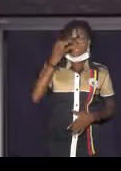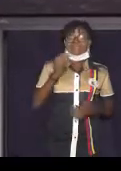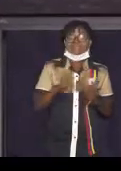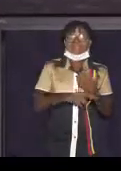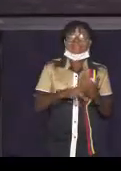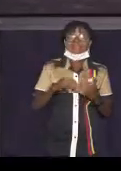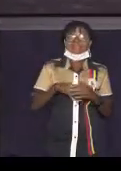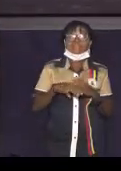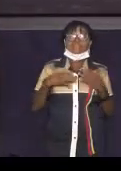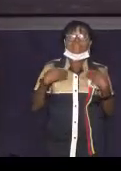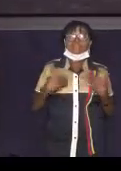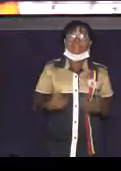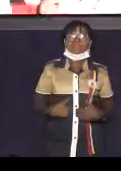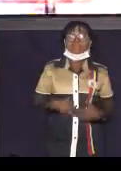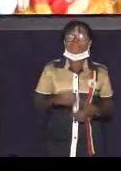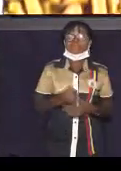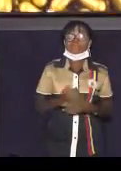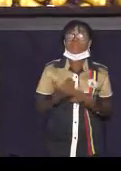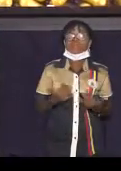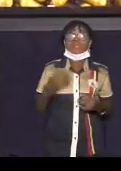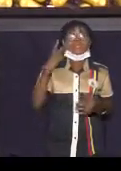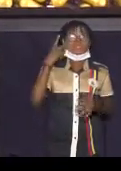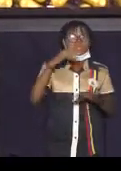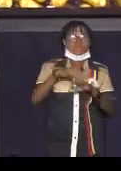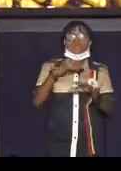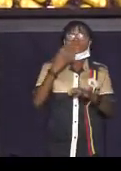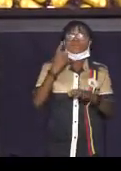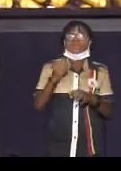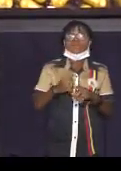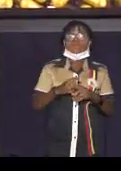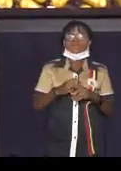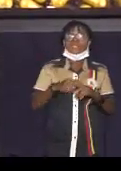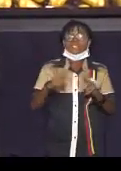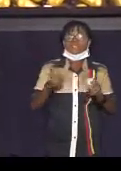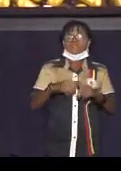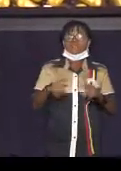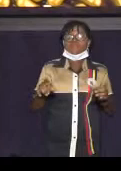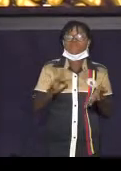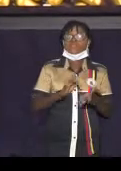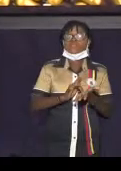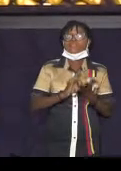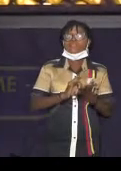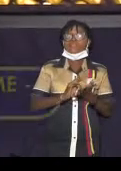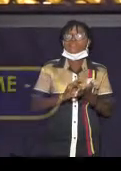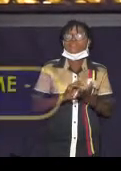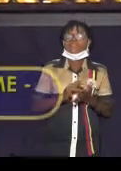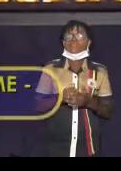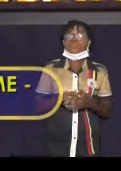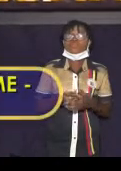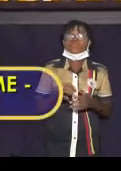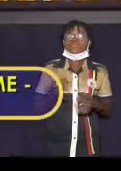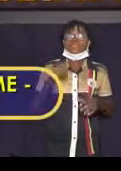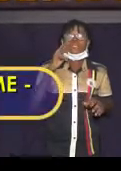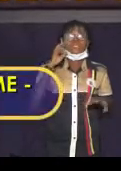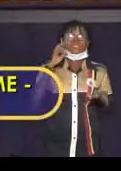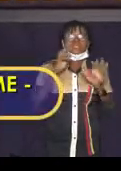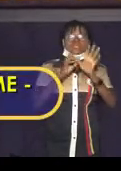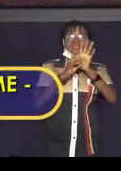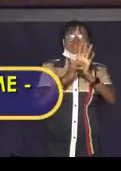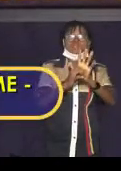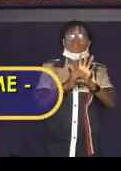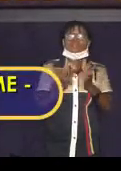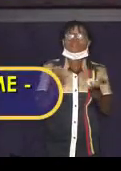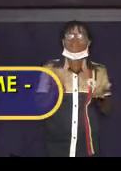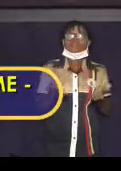treat an illness. Now let's look at, we have different kinds, these typical examples of what I'm